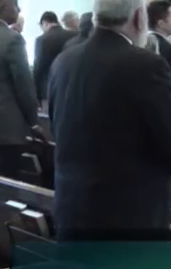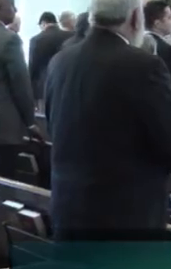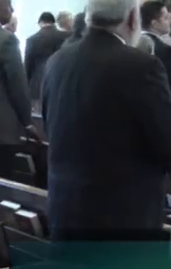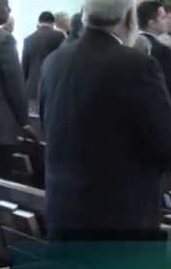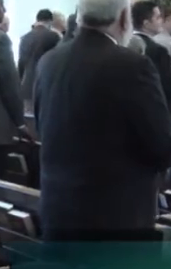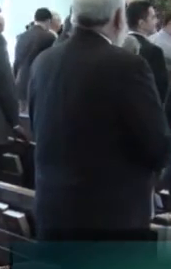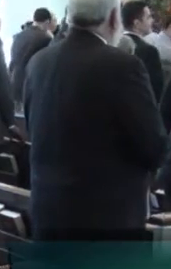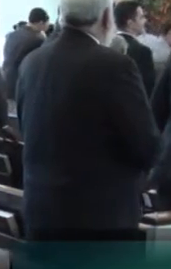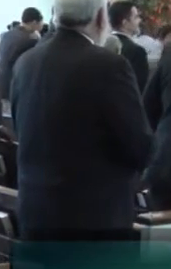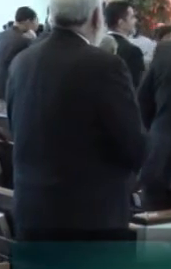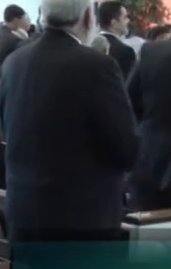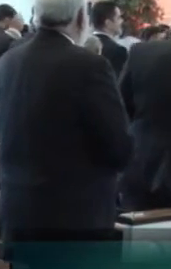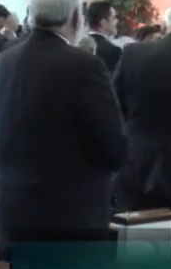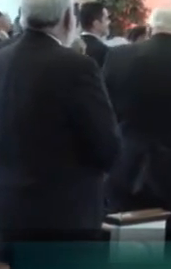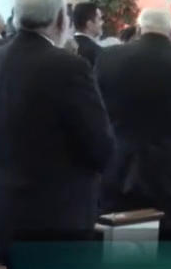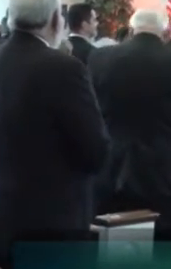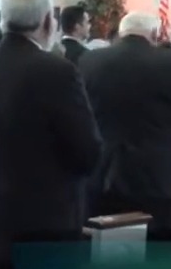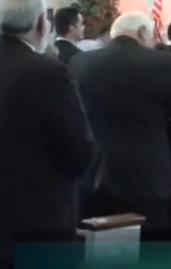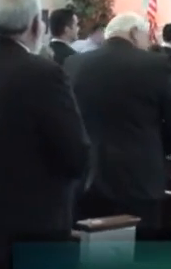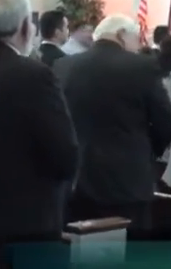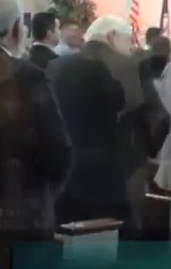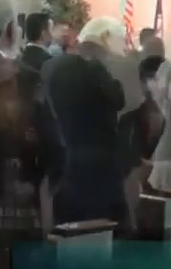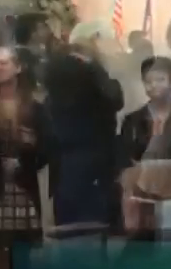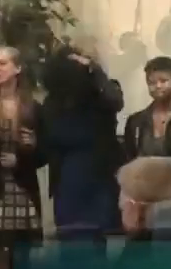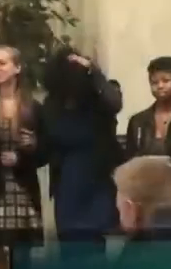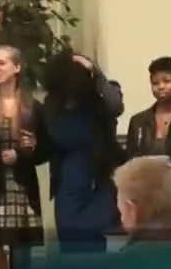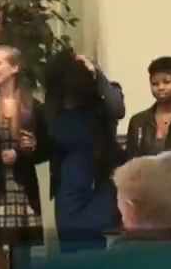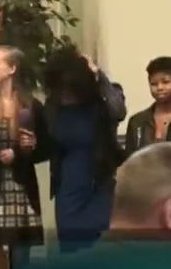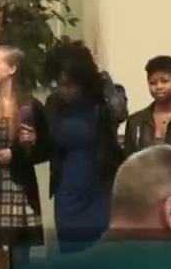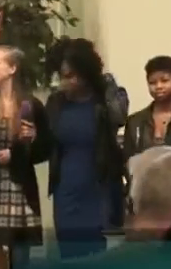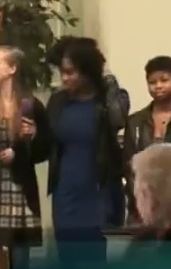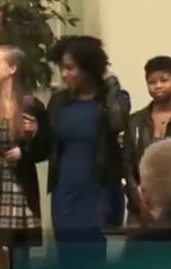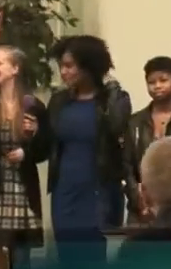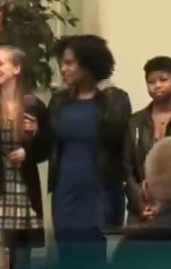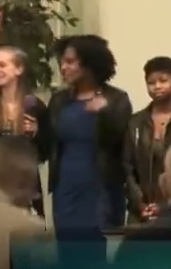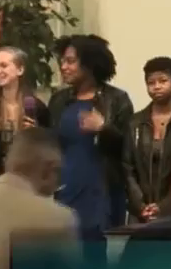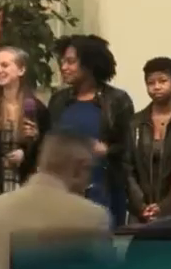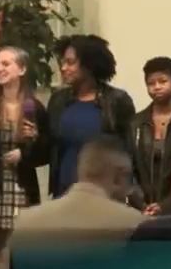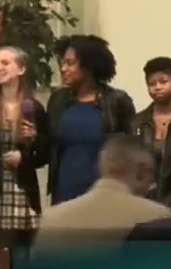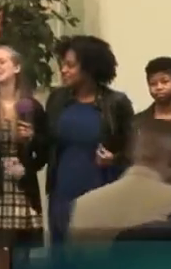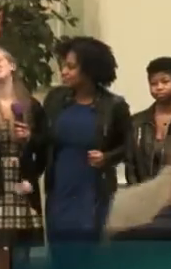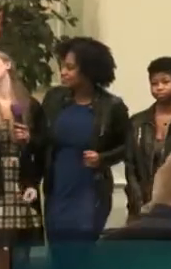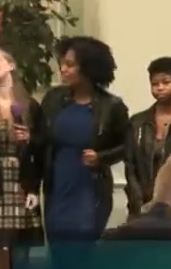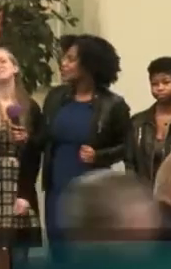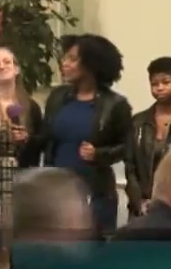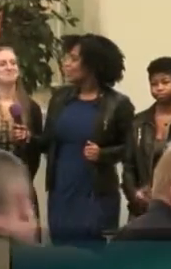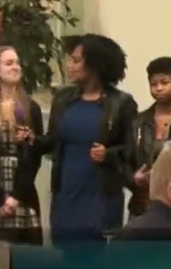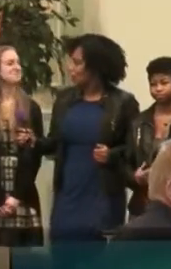Amen. Amen. Amen.